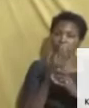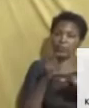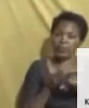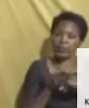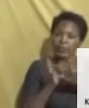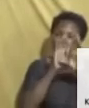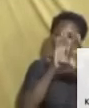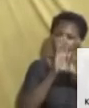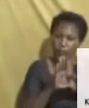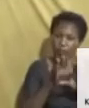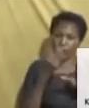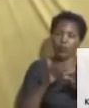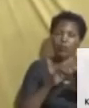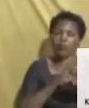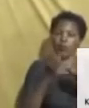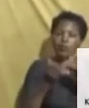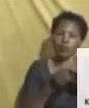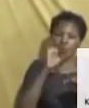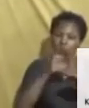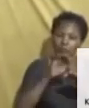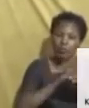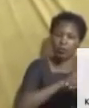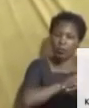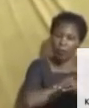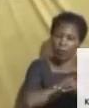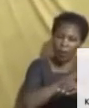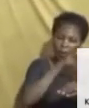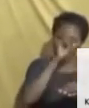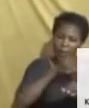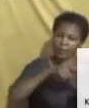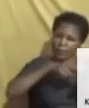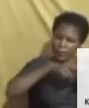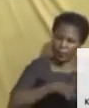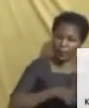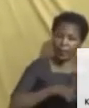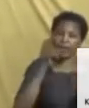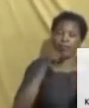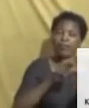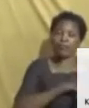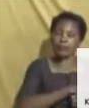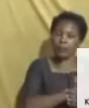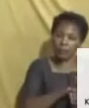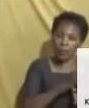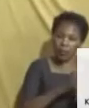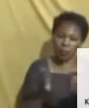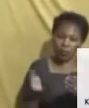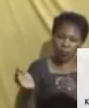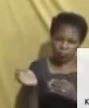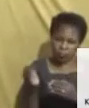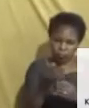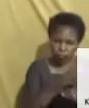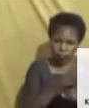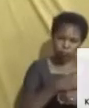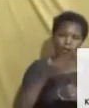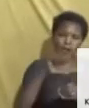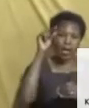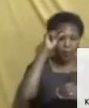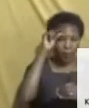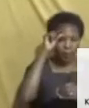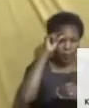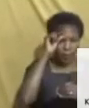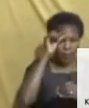of the constituent power need to be emphasized. It is a power to constitute a frame of government for